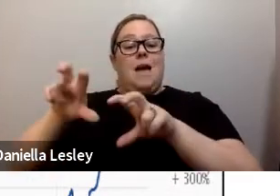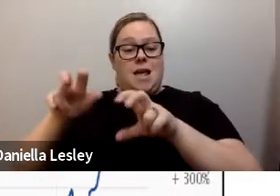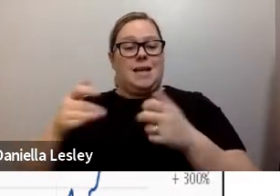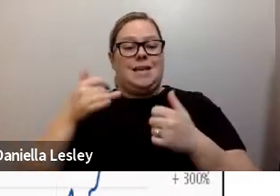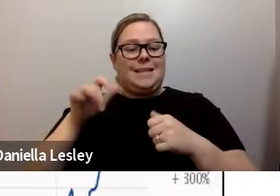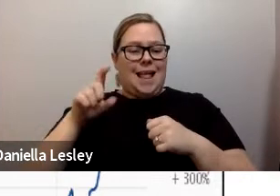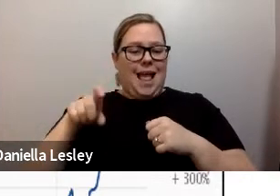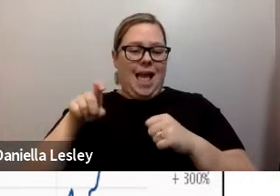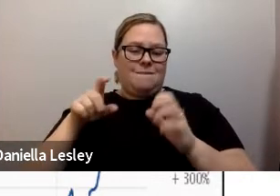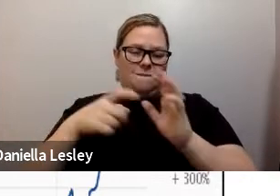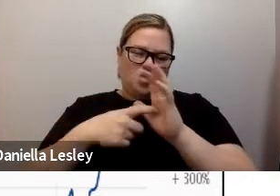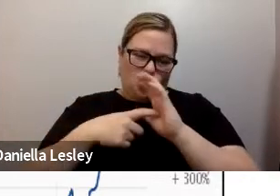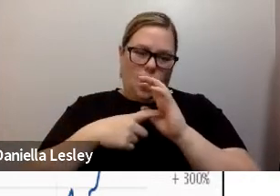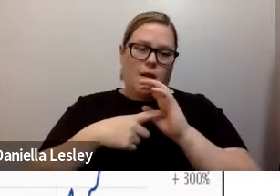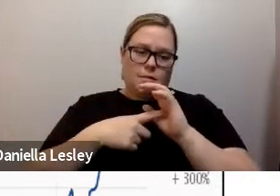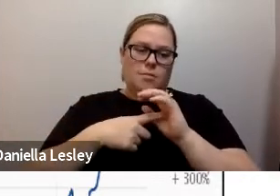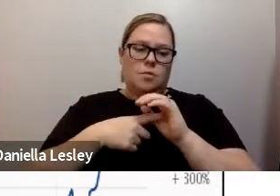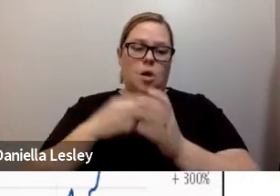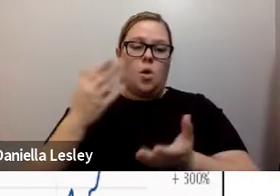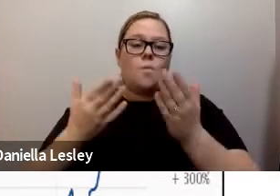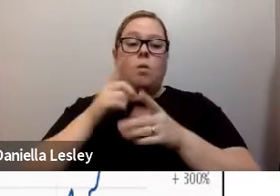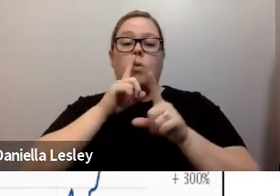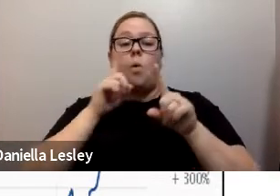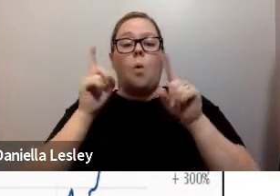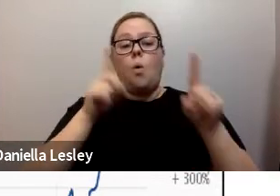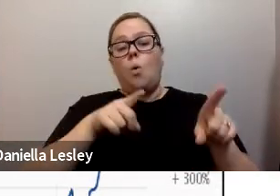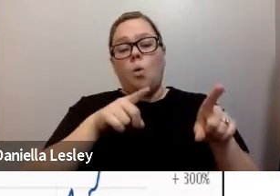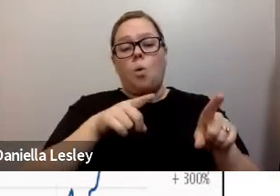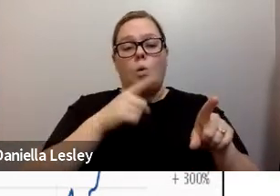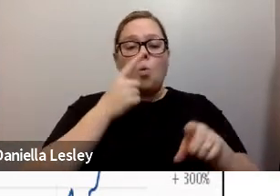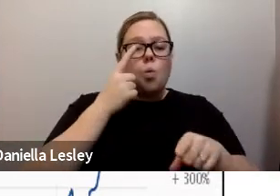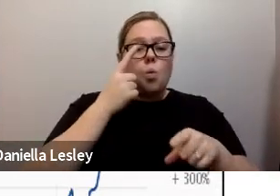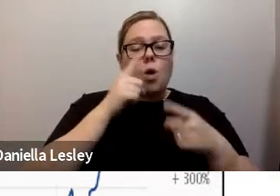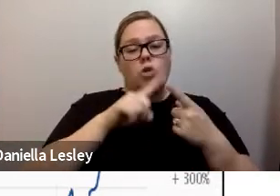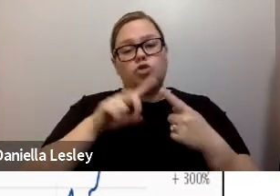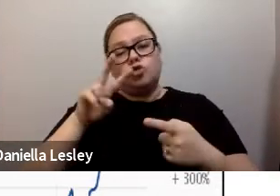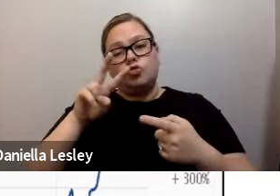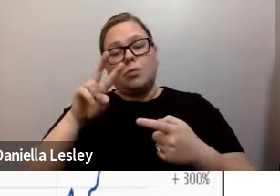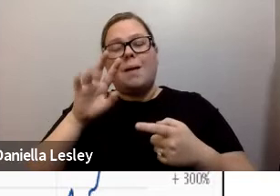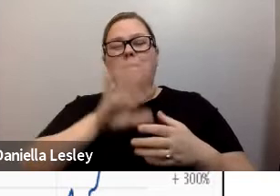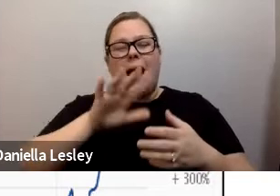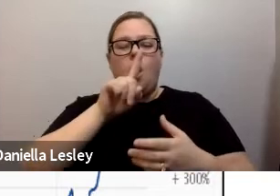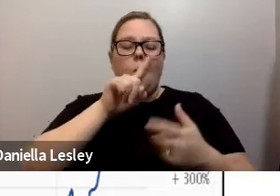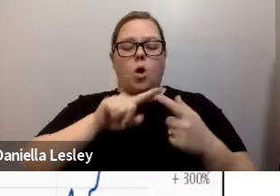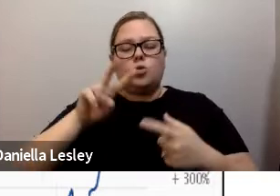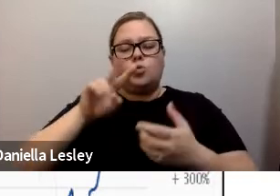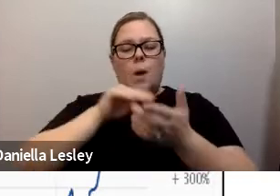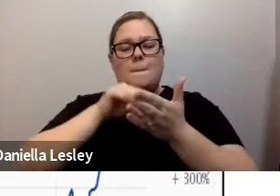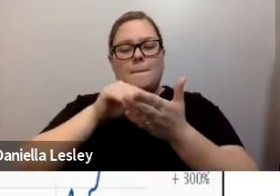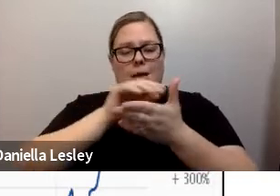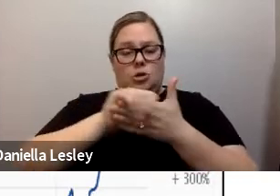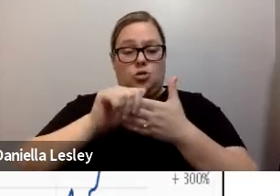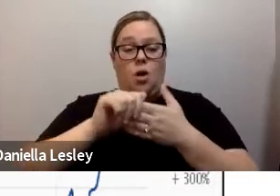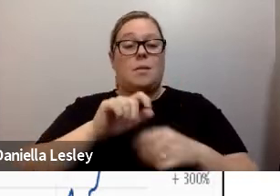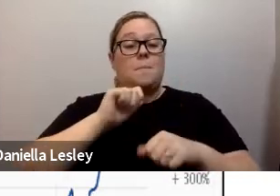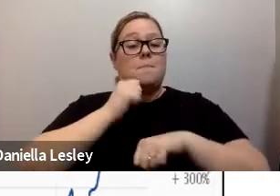be acquired is probably on the order of $1 to $2 million. And again, it is based on what we've